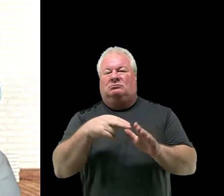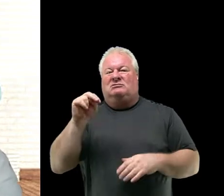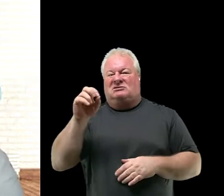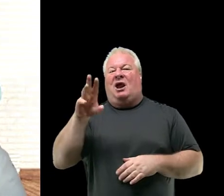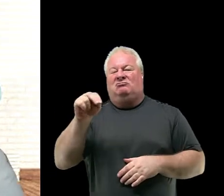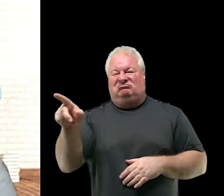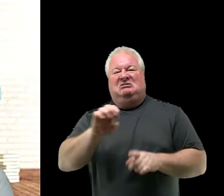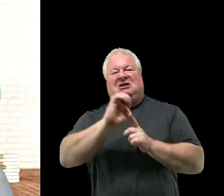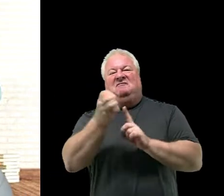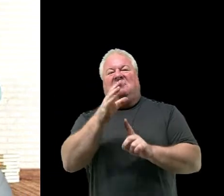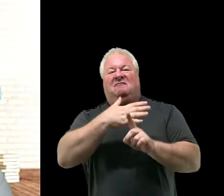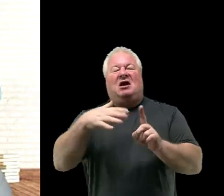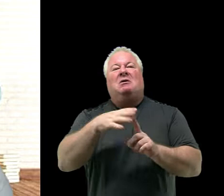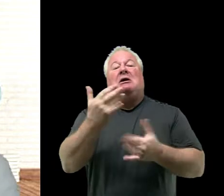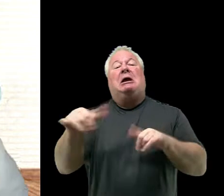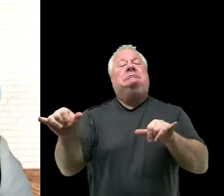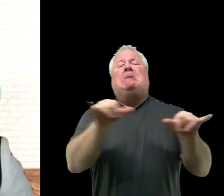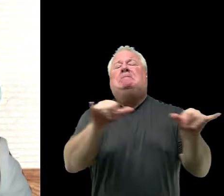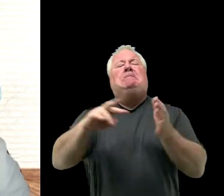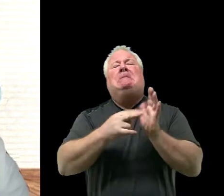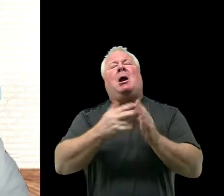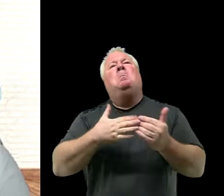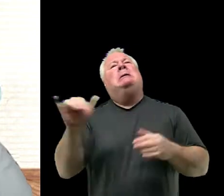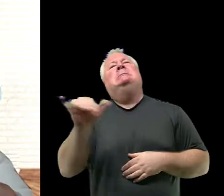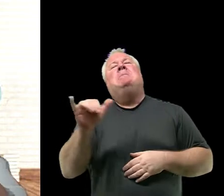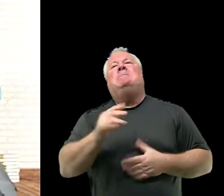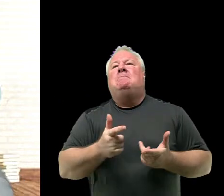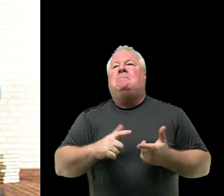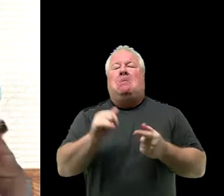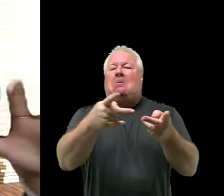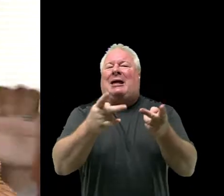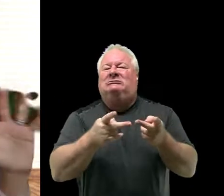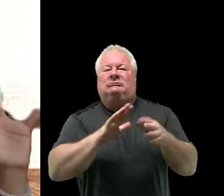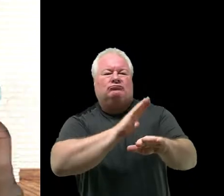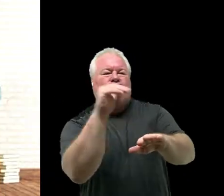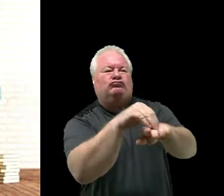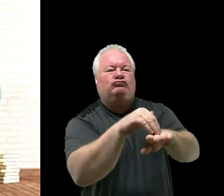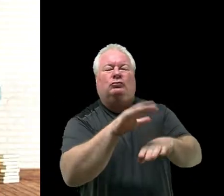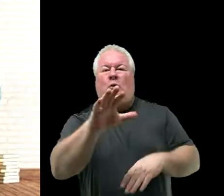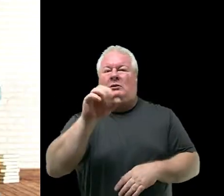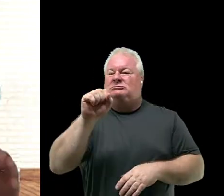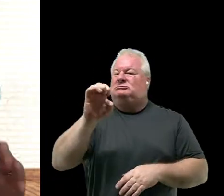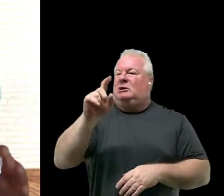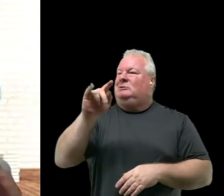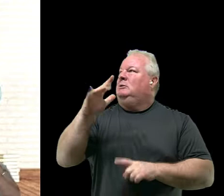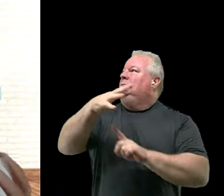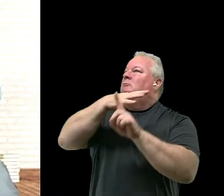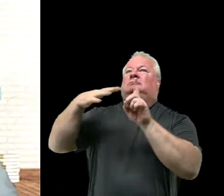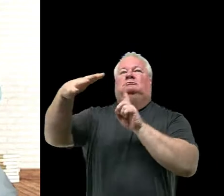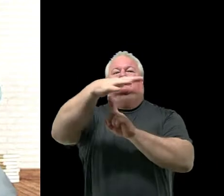noun. Some words that mean the same as environment. It's the place, your setting,